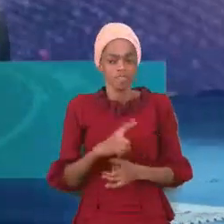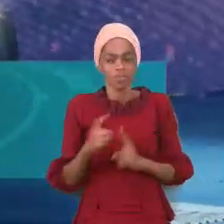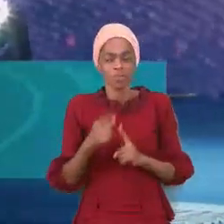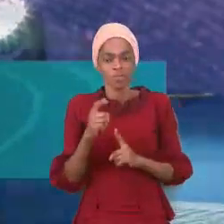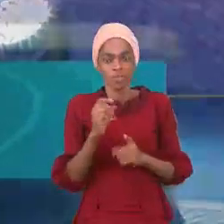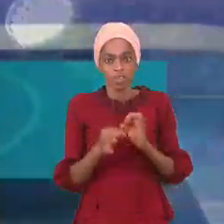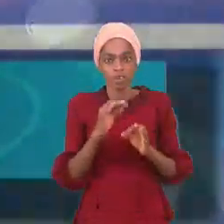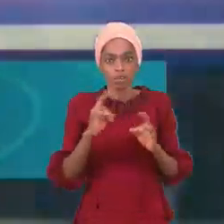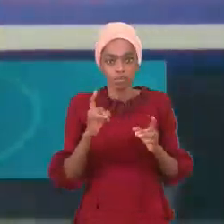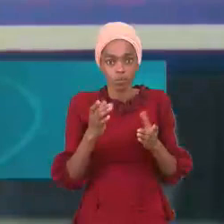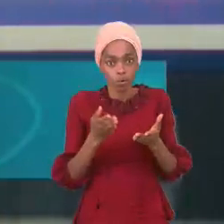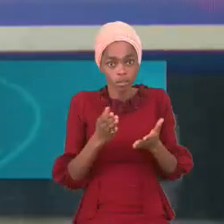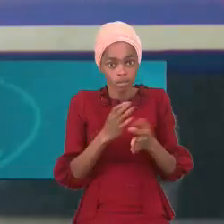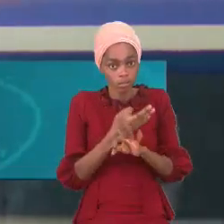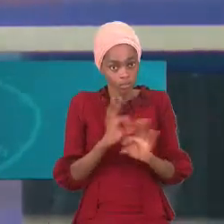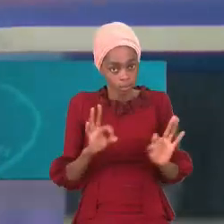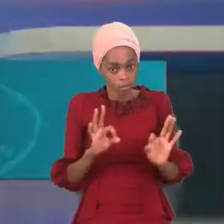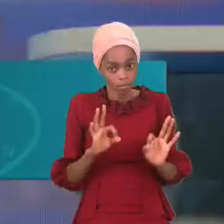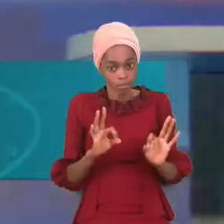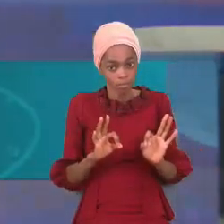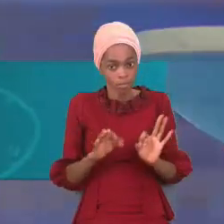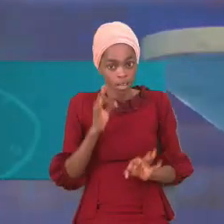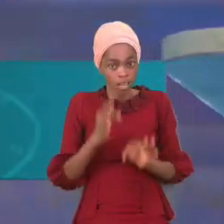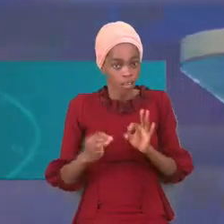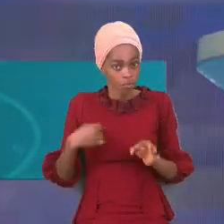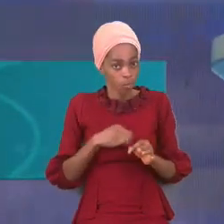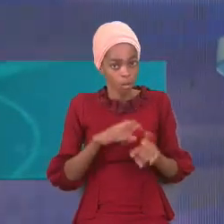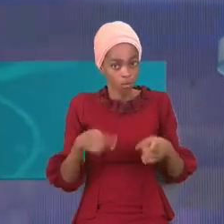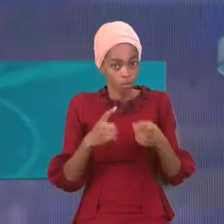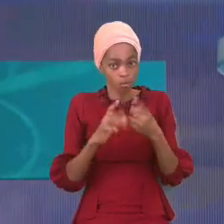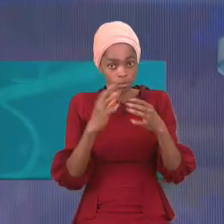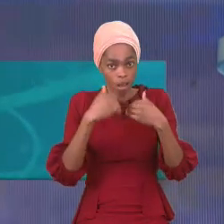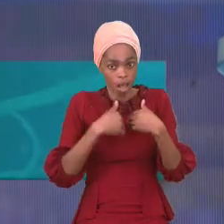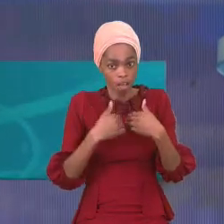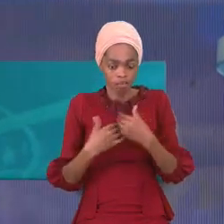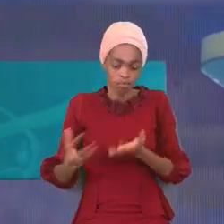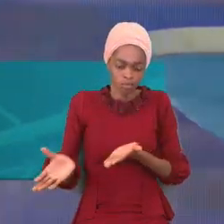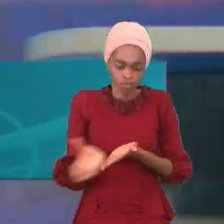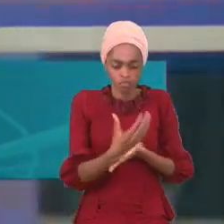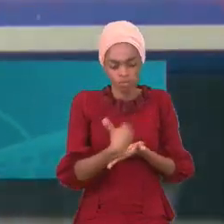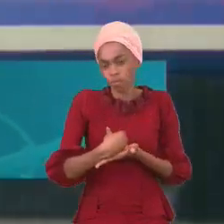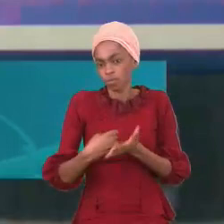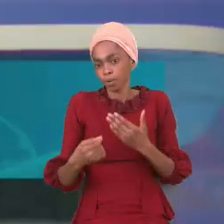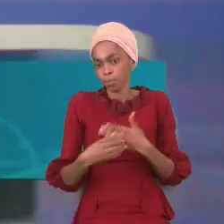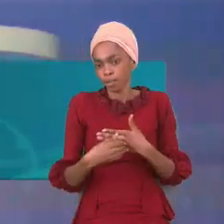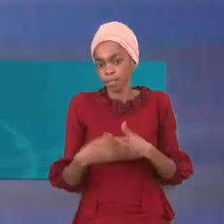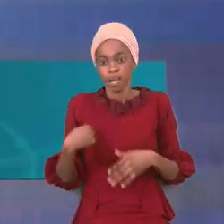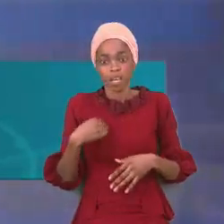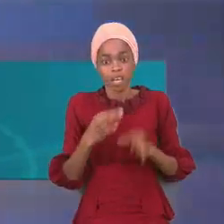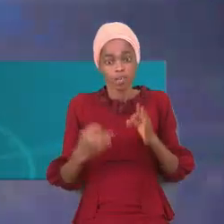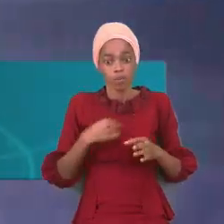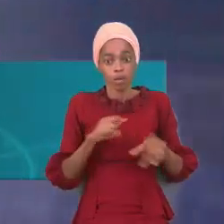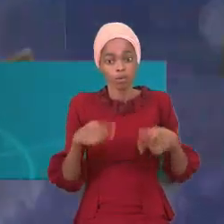have freedom, if we're going to have recovery, if we're going to